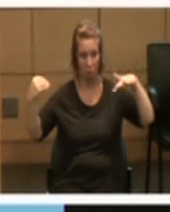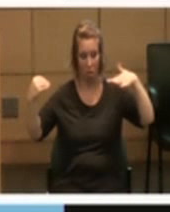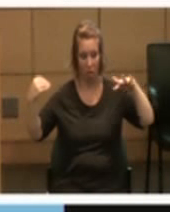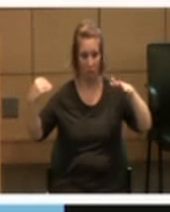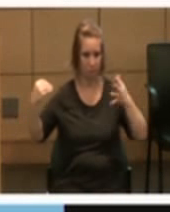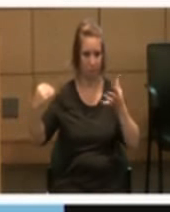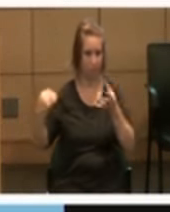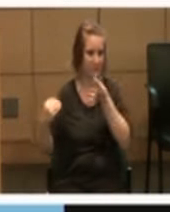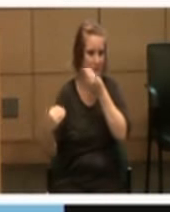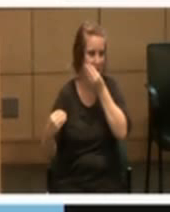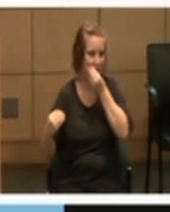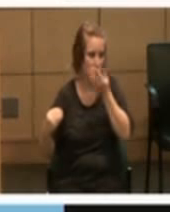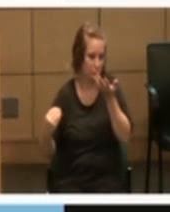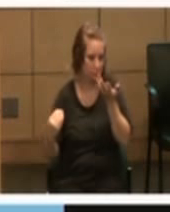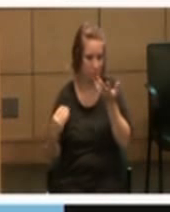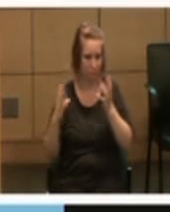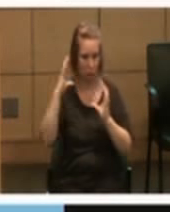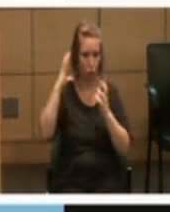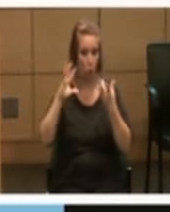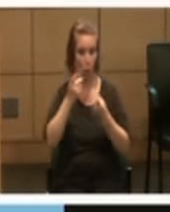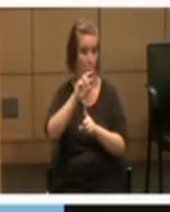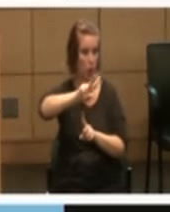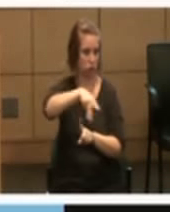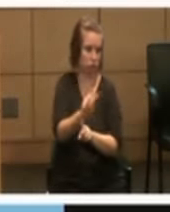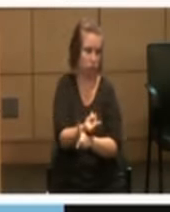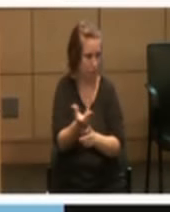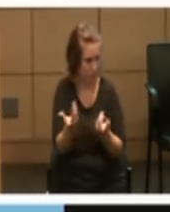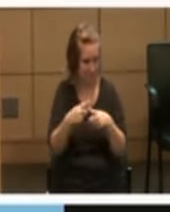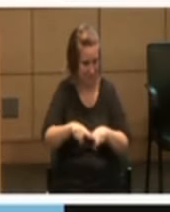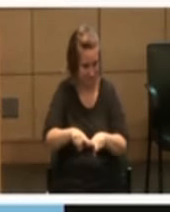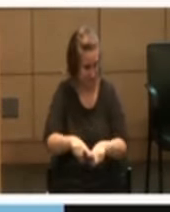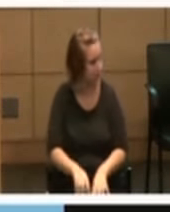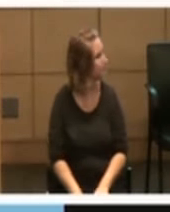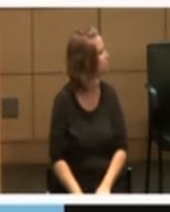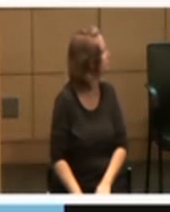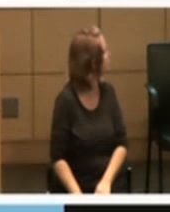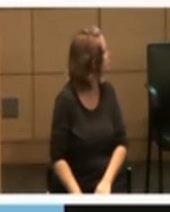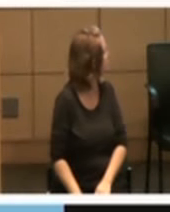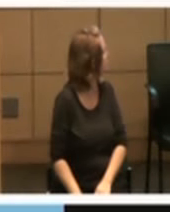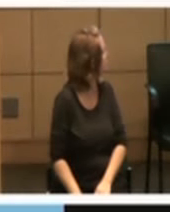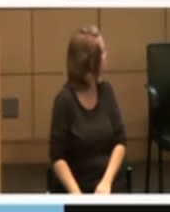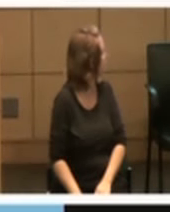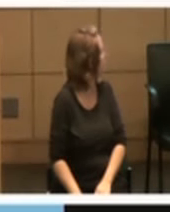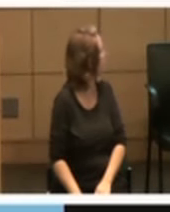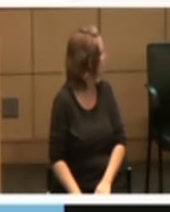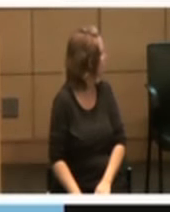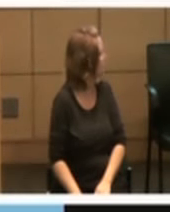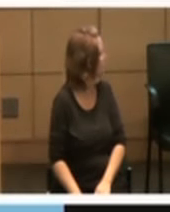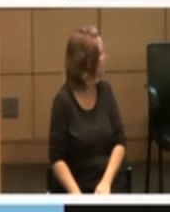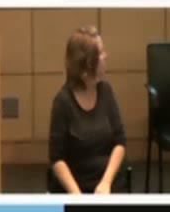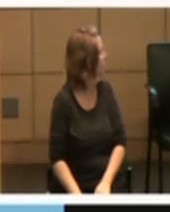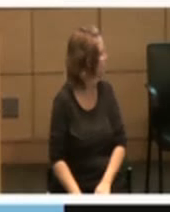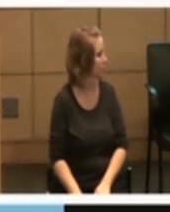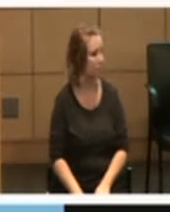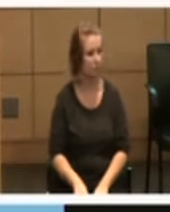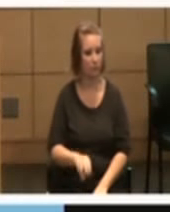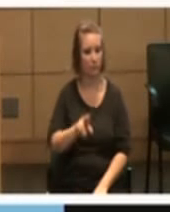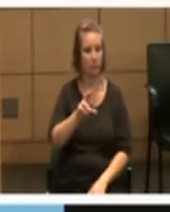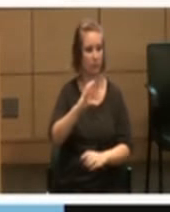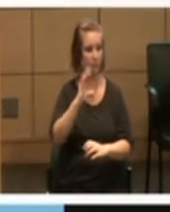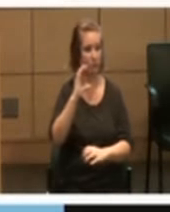simulation in other conditions. So we've got our simulation here, our unilateral hearing